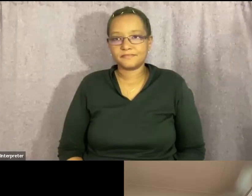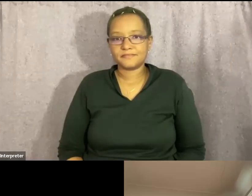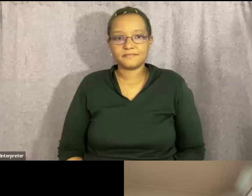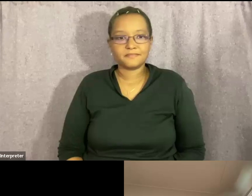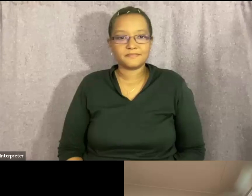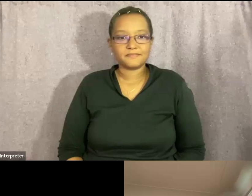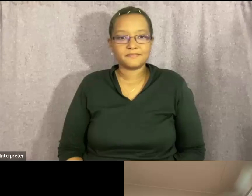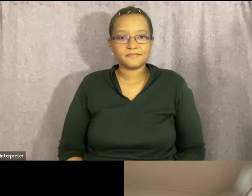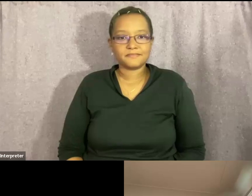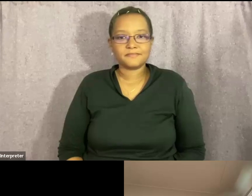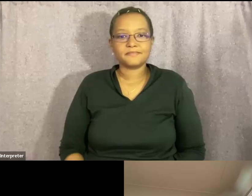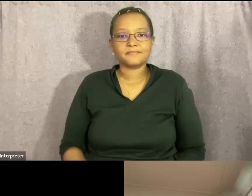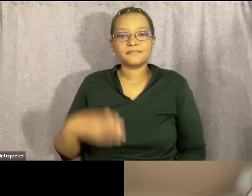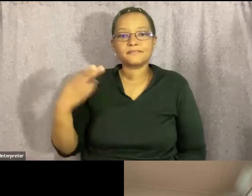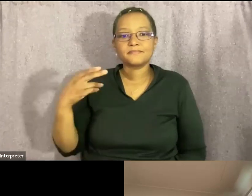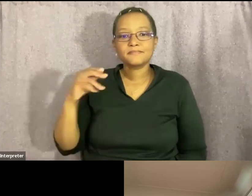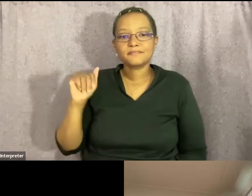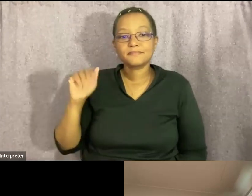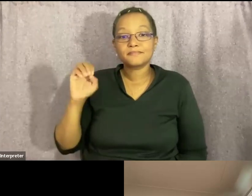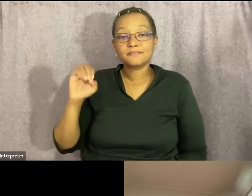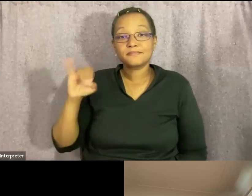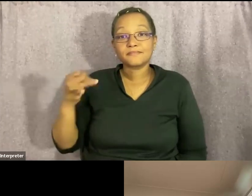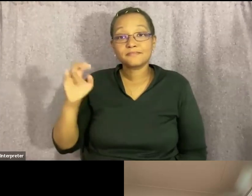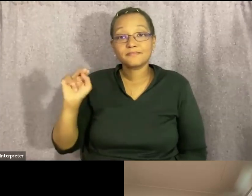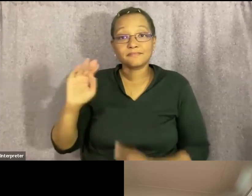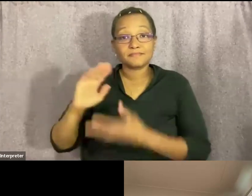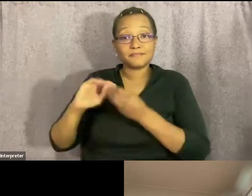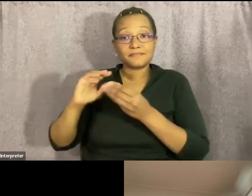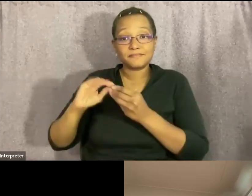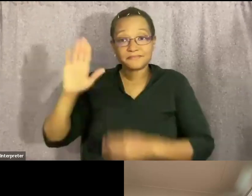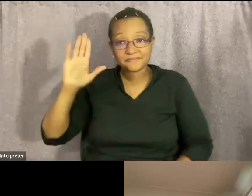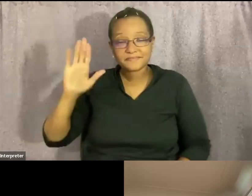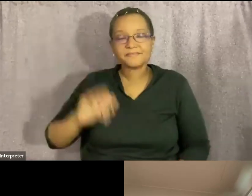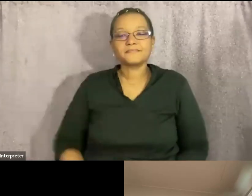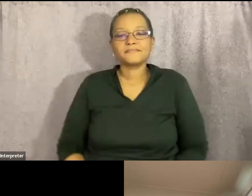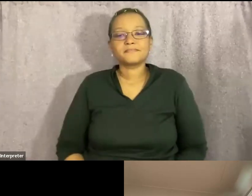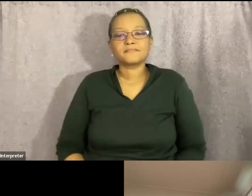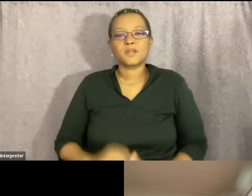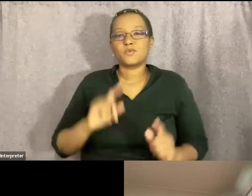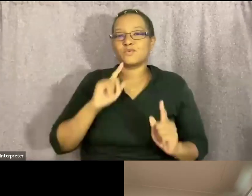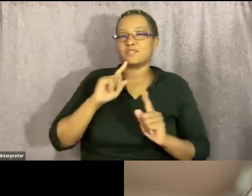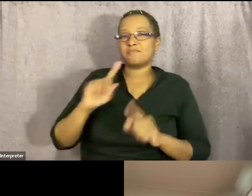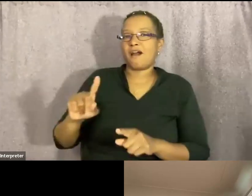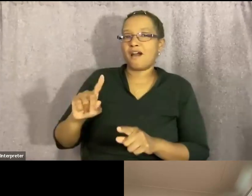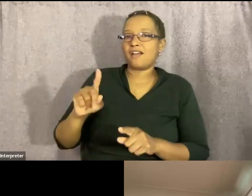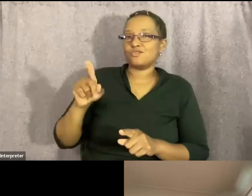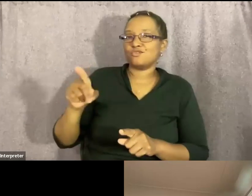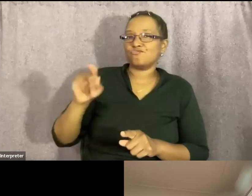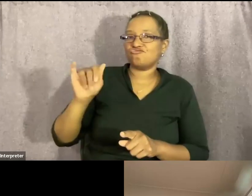like in terms of like thinking about broader systems kind of zoomed out. What does it mean to zoom it in a way that's very